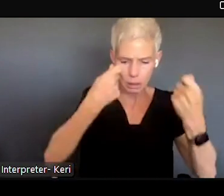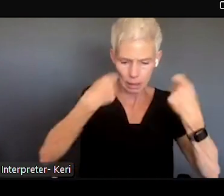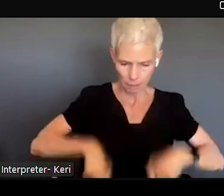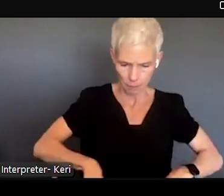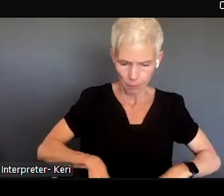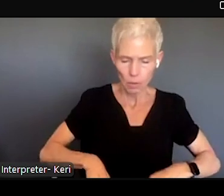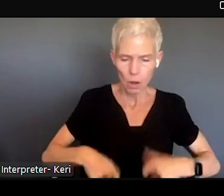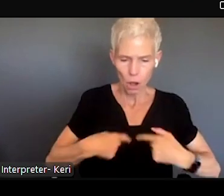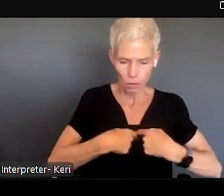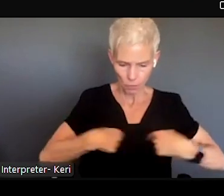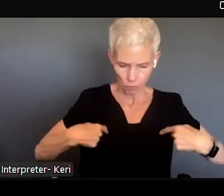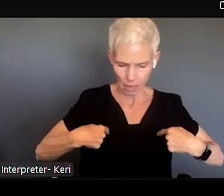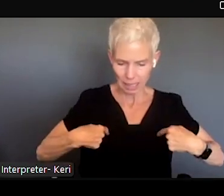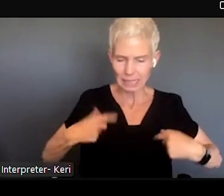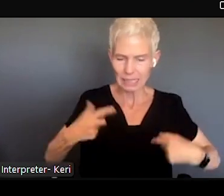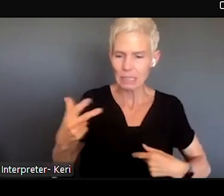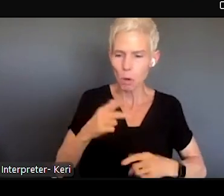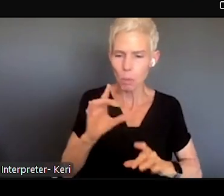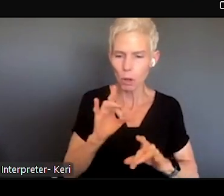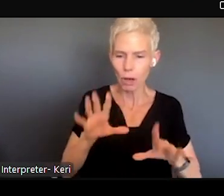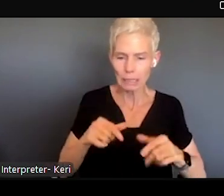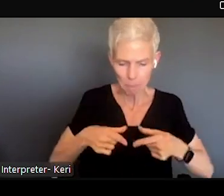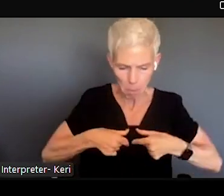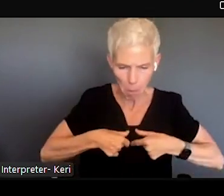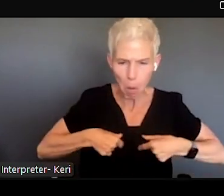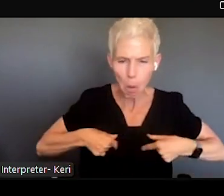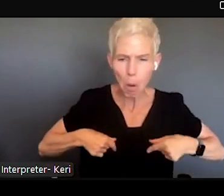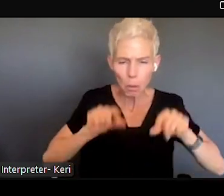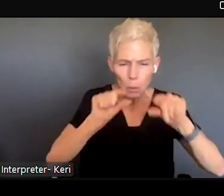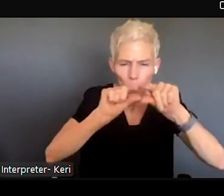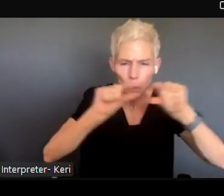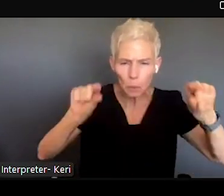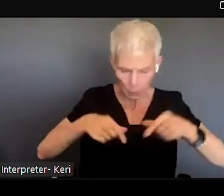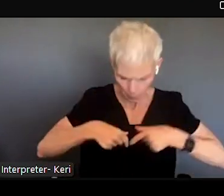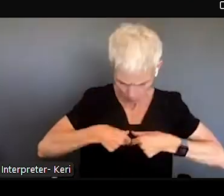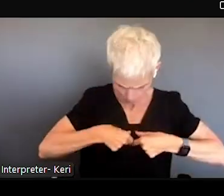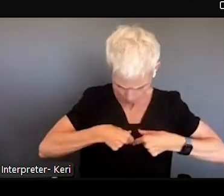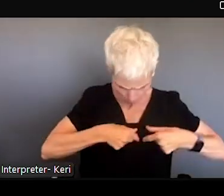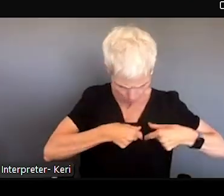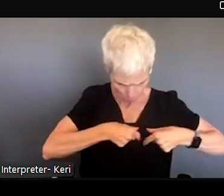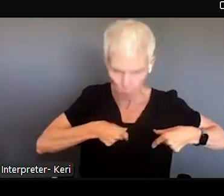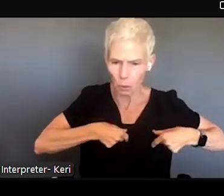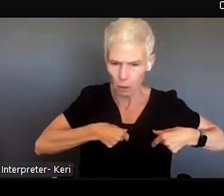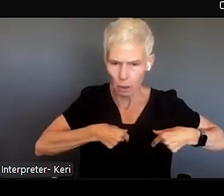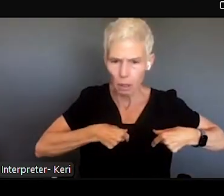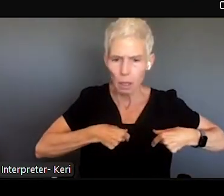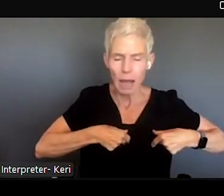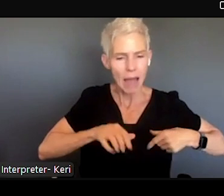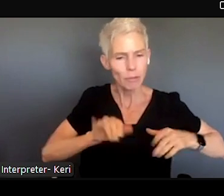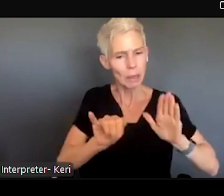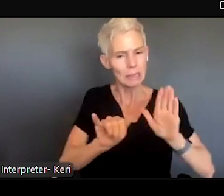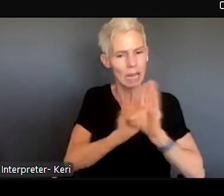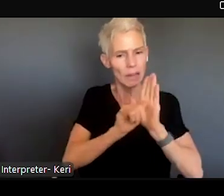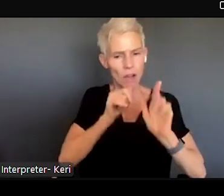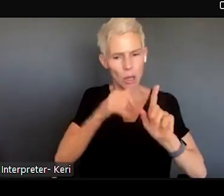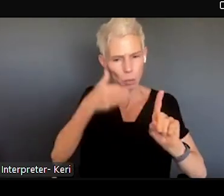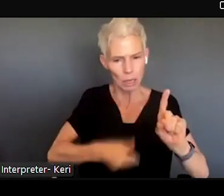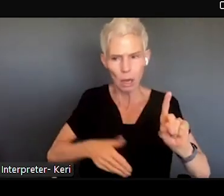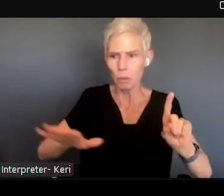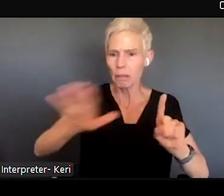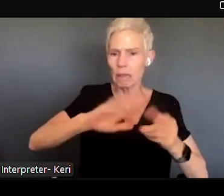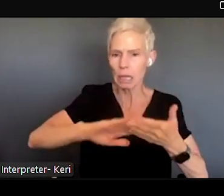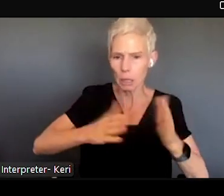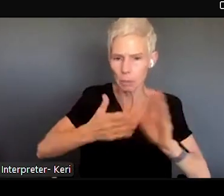and it's a little bit smaller. It's just a few inches, and we do that because one, we need to identify ourselves, in the community with